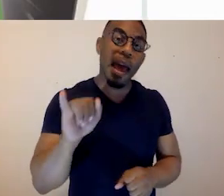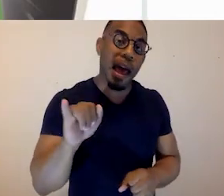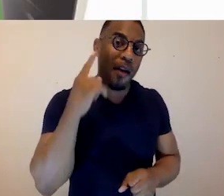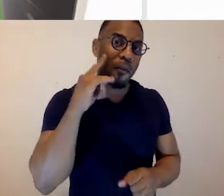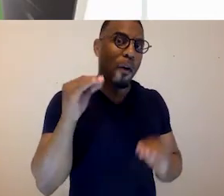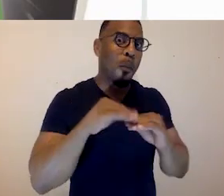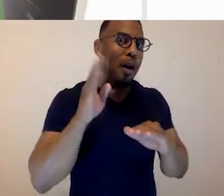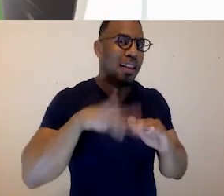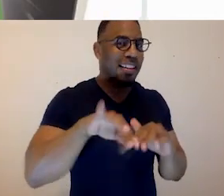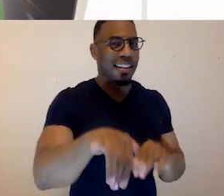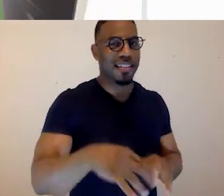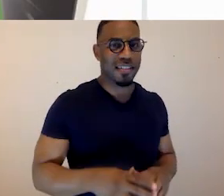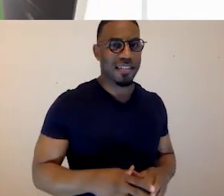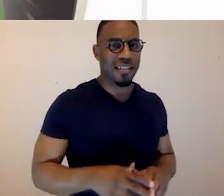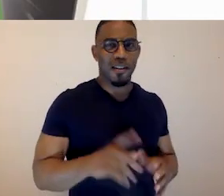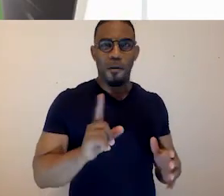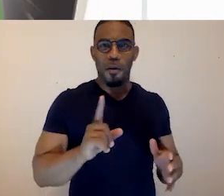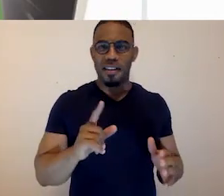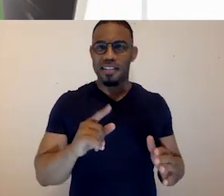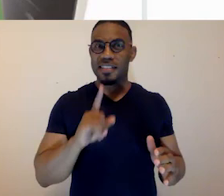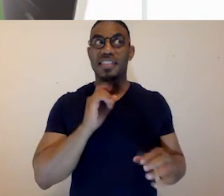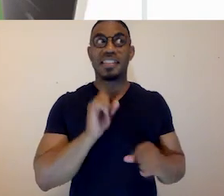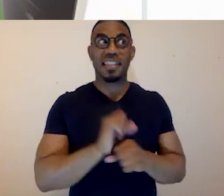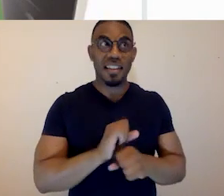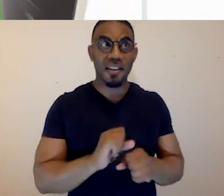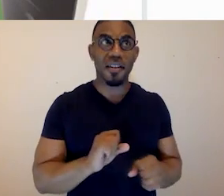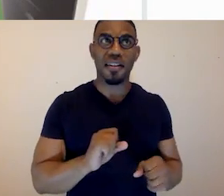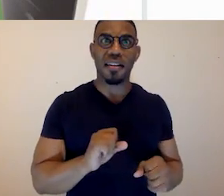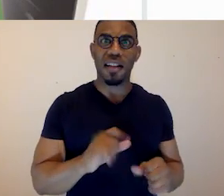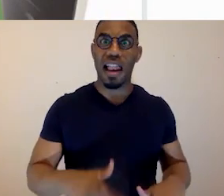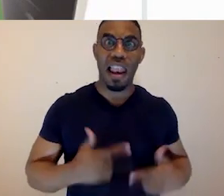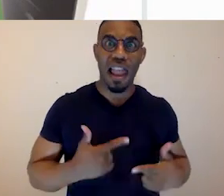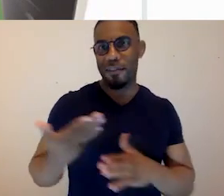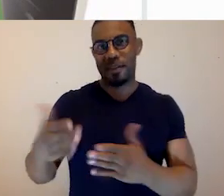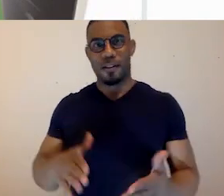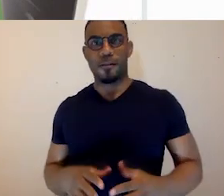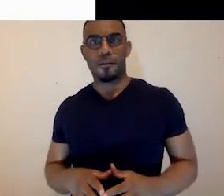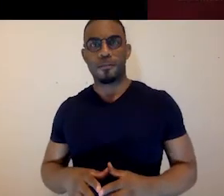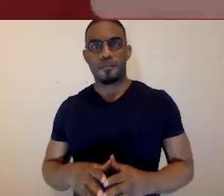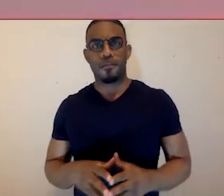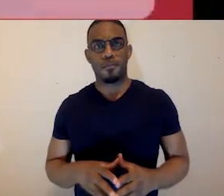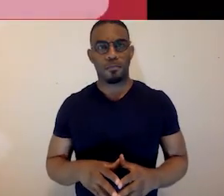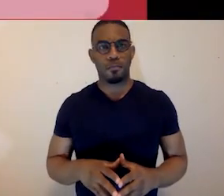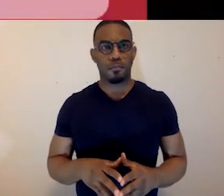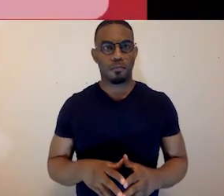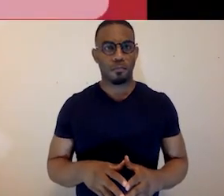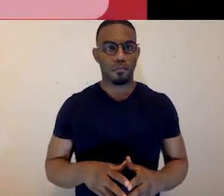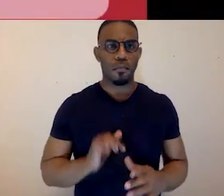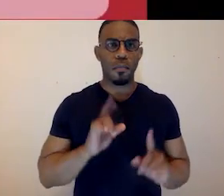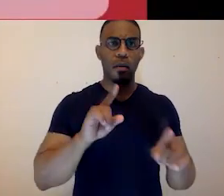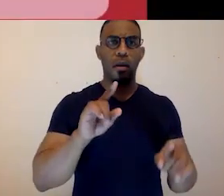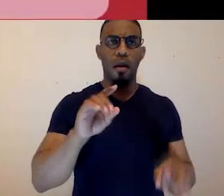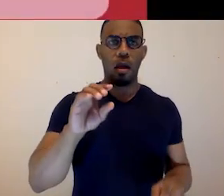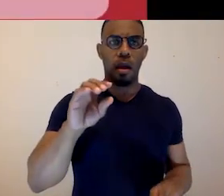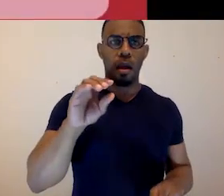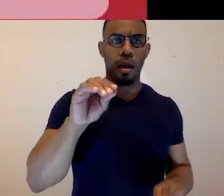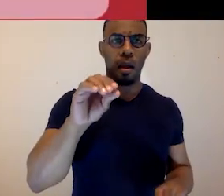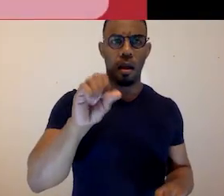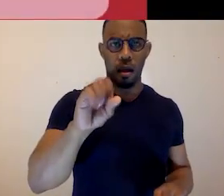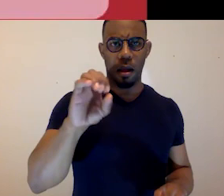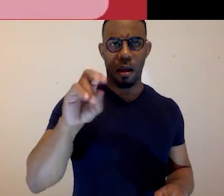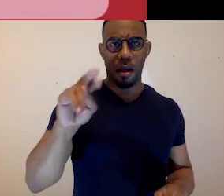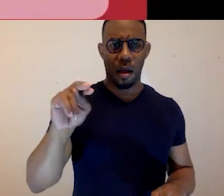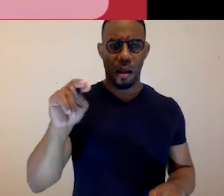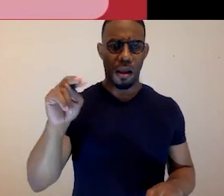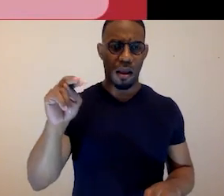much more, where it's literally life and death. I went to OSCON a